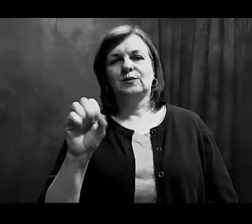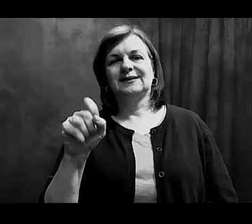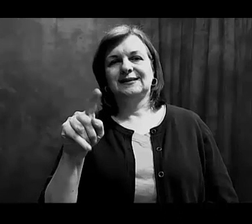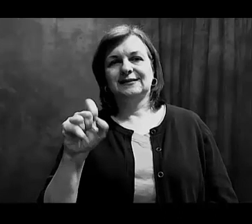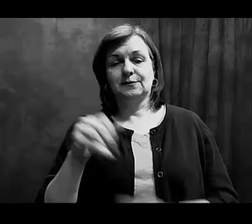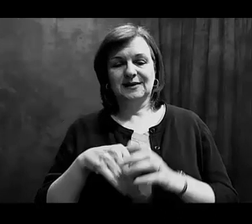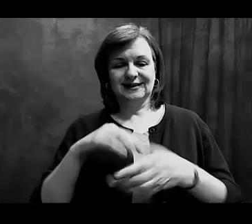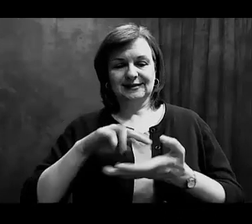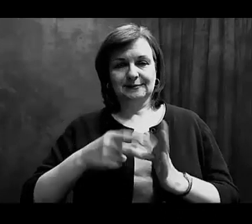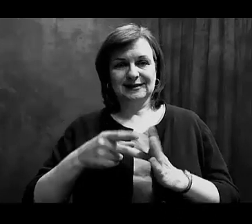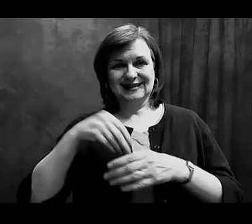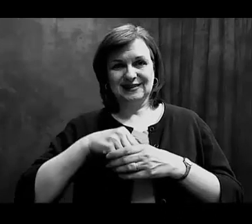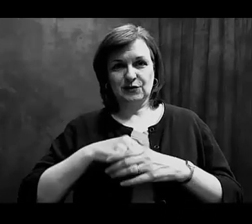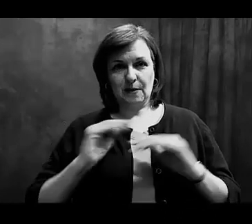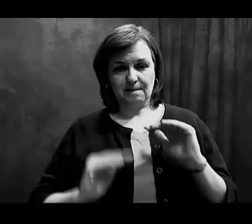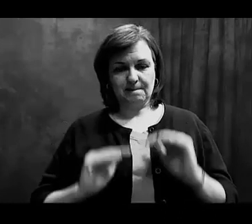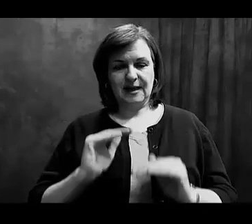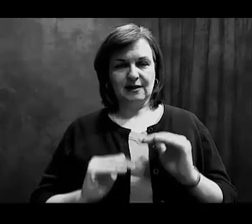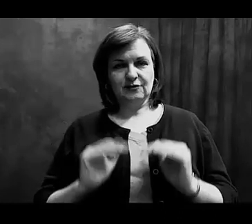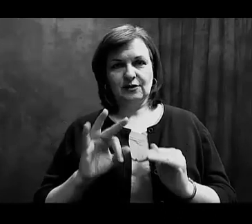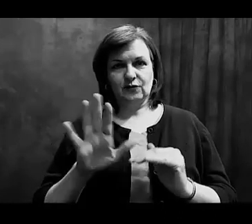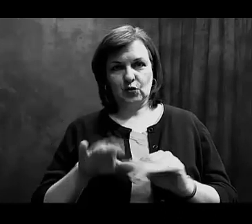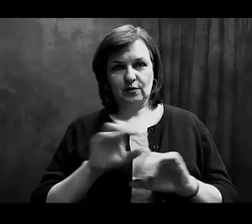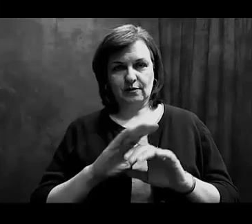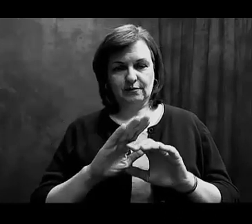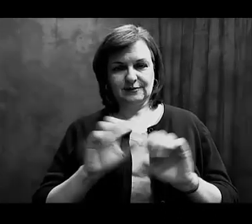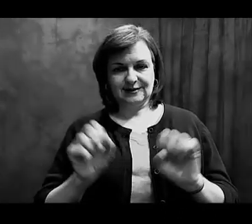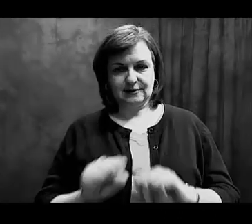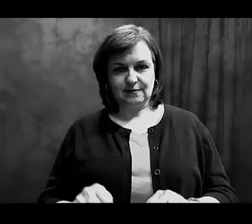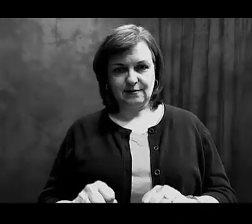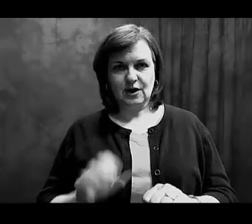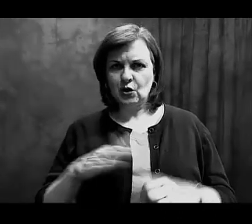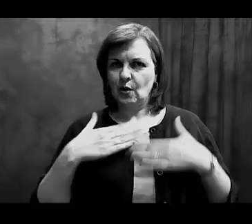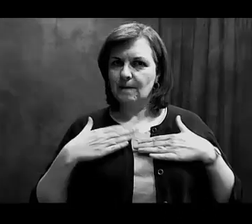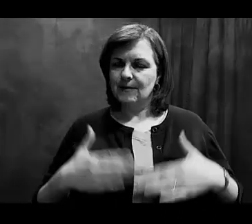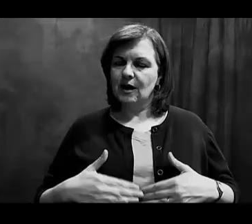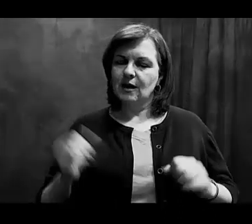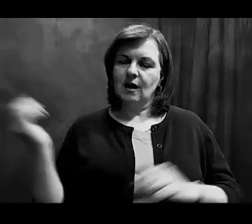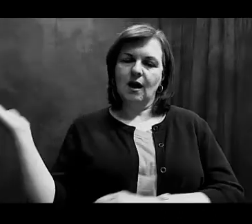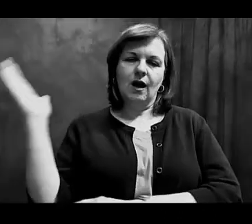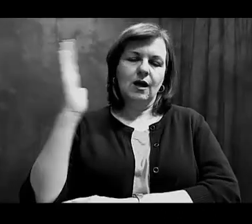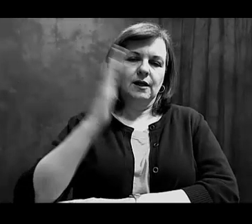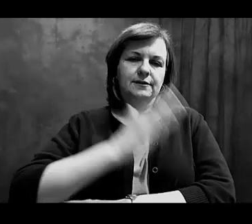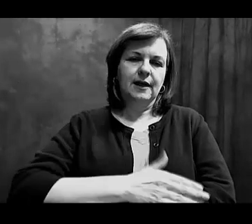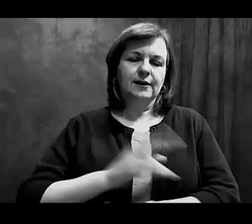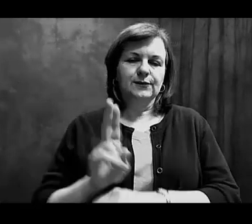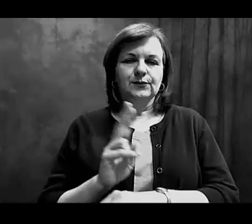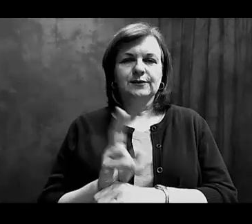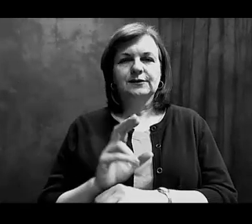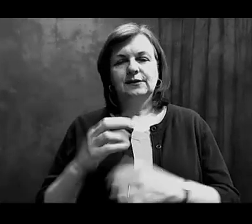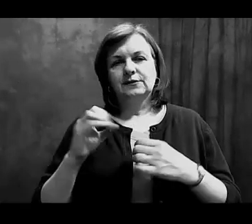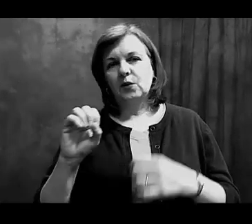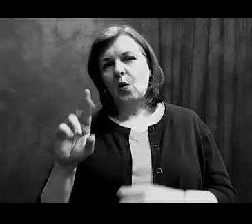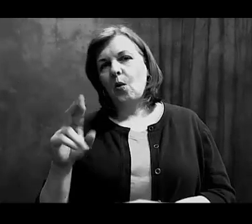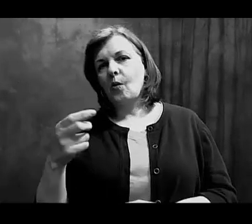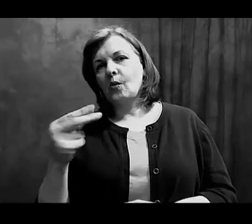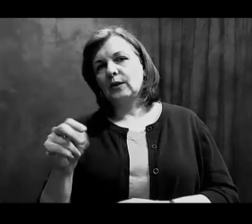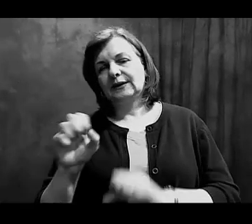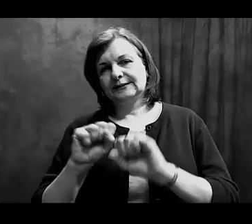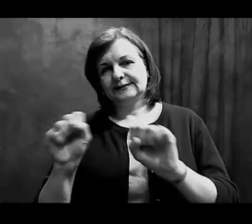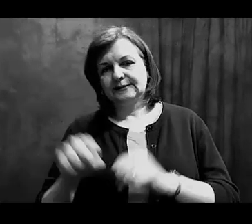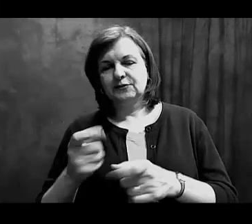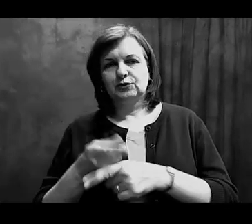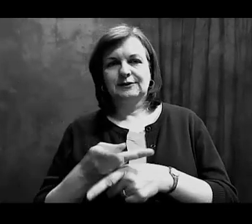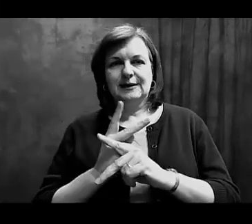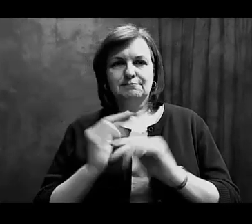homeostasis is internal balance of the system. And your body is fighting all day long using these organ systems that we mentioned